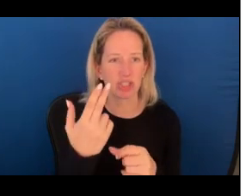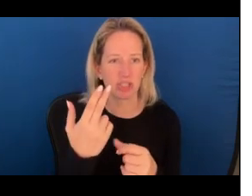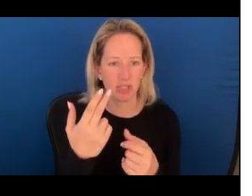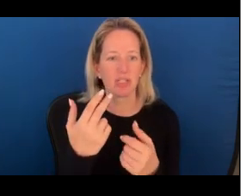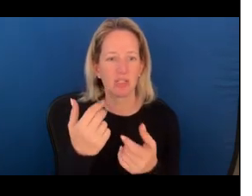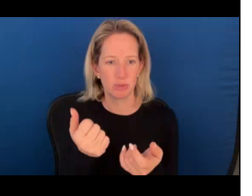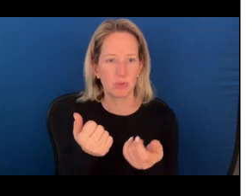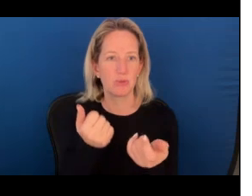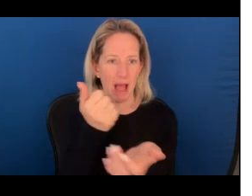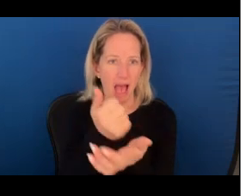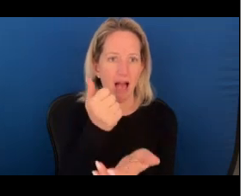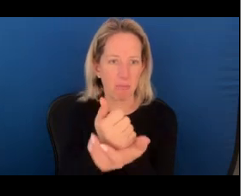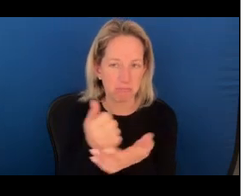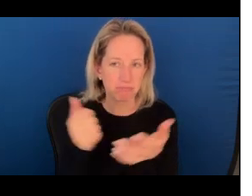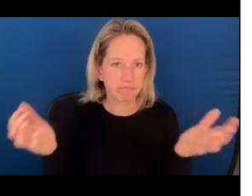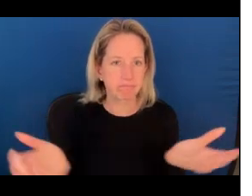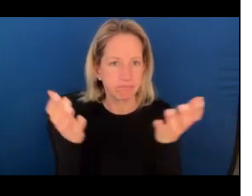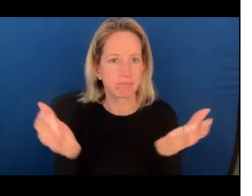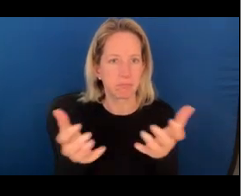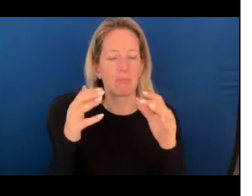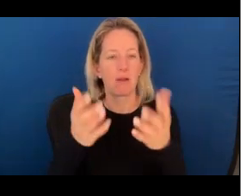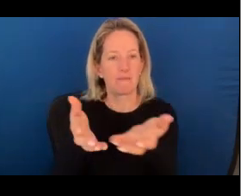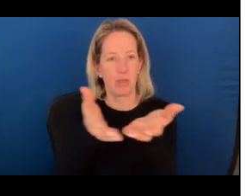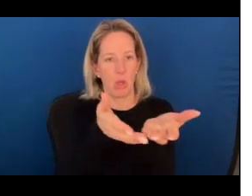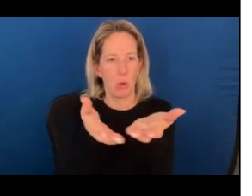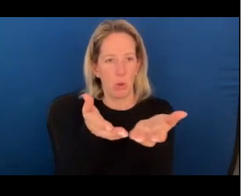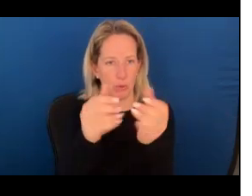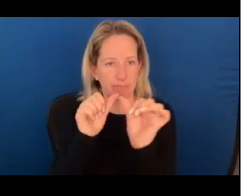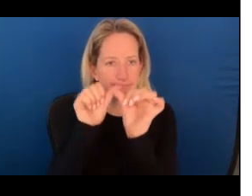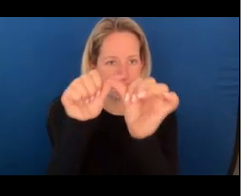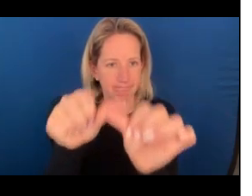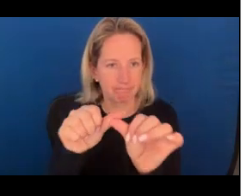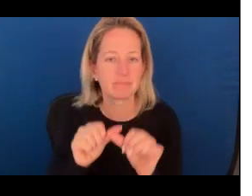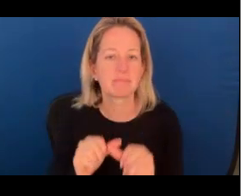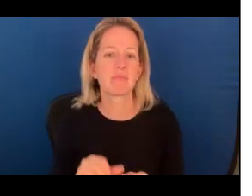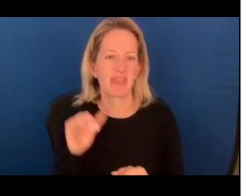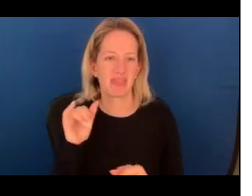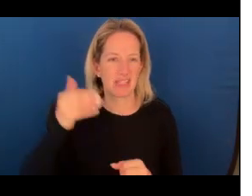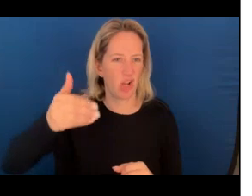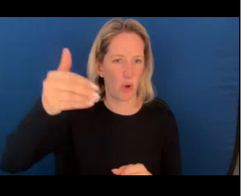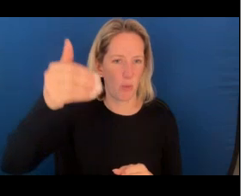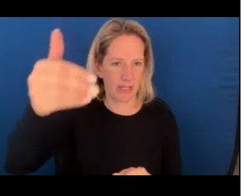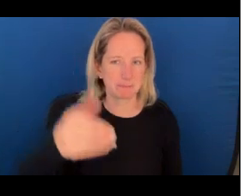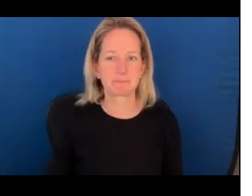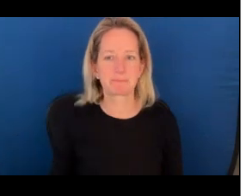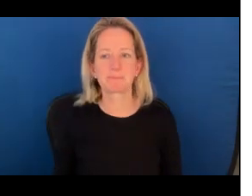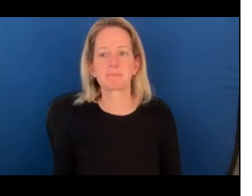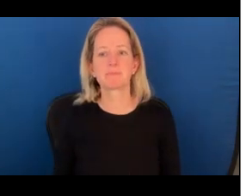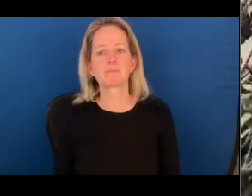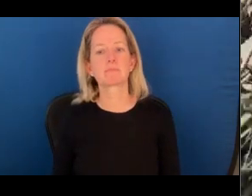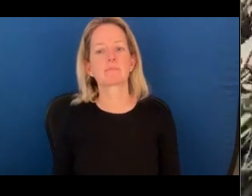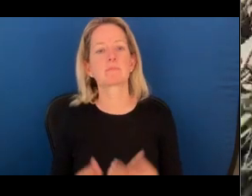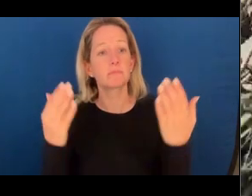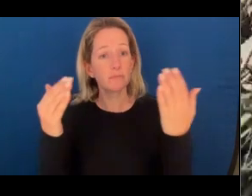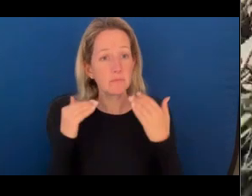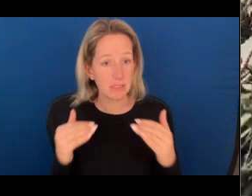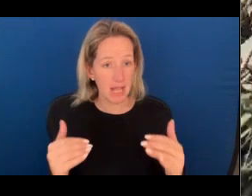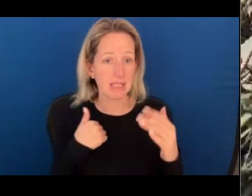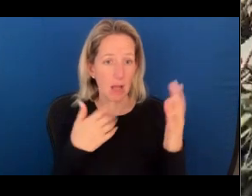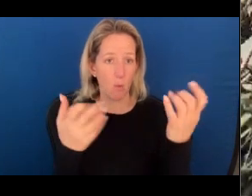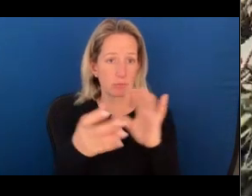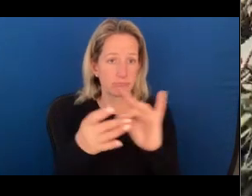to get these things to float. So progress is being made there, ongoing. Next. And then I also wanted to talk a little bit about